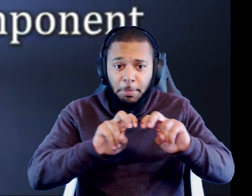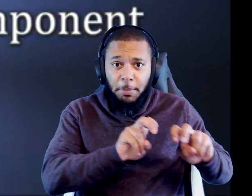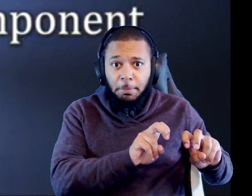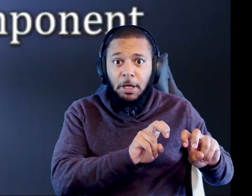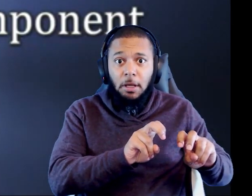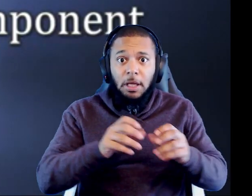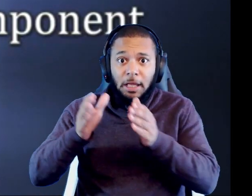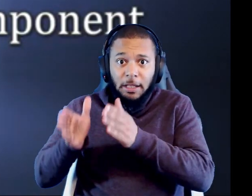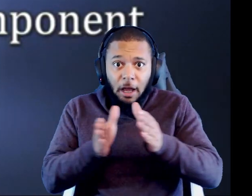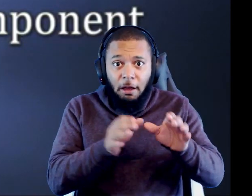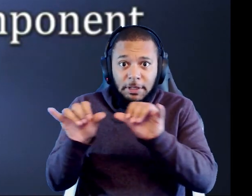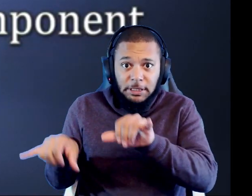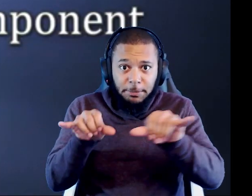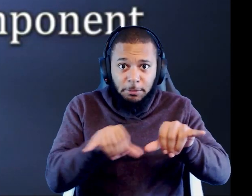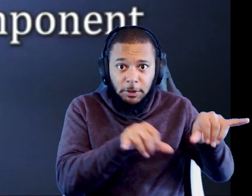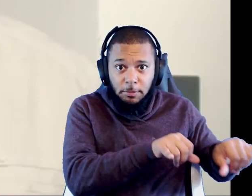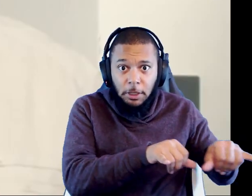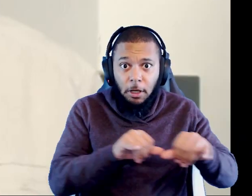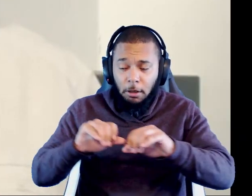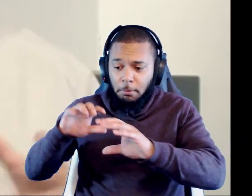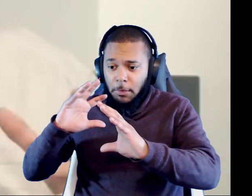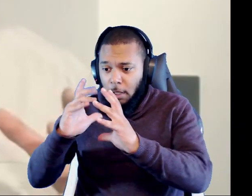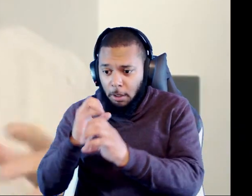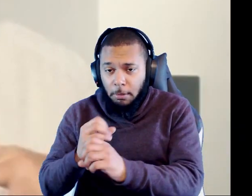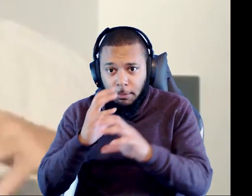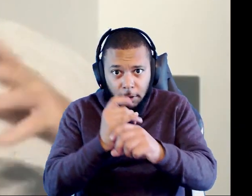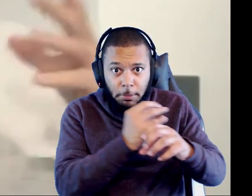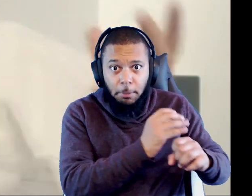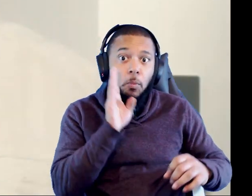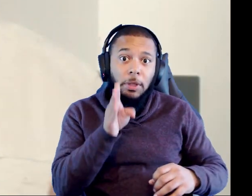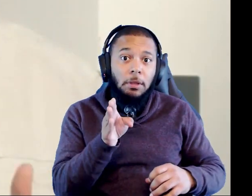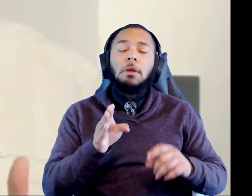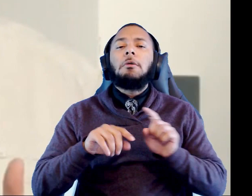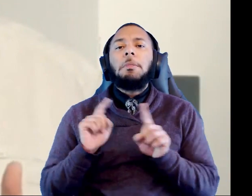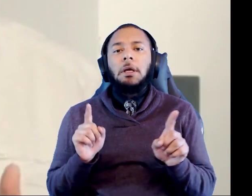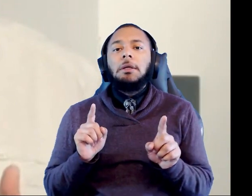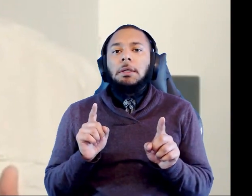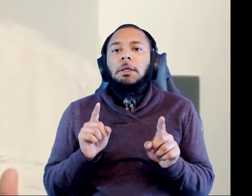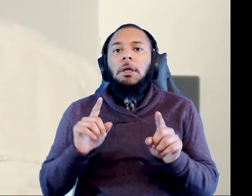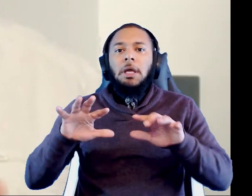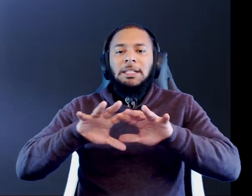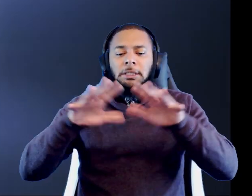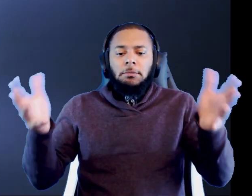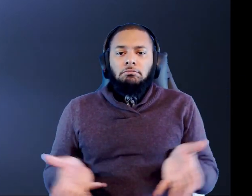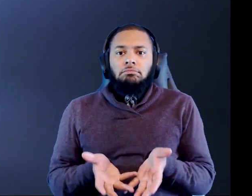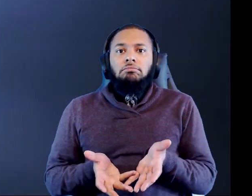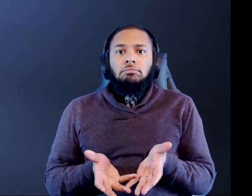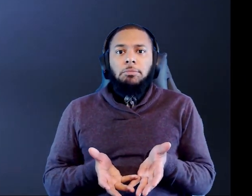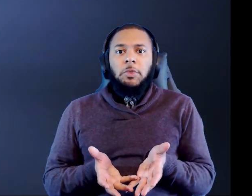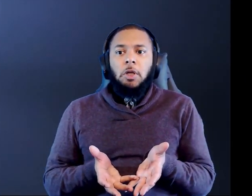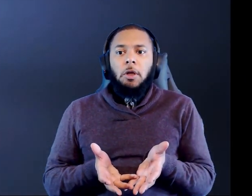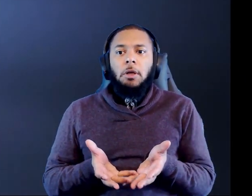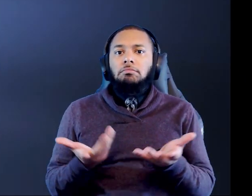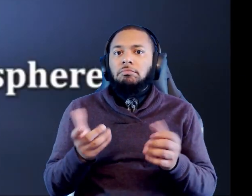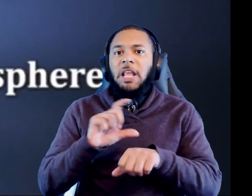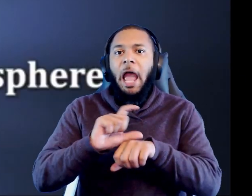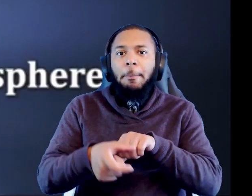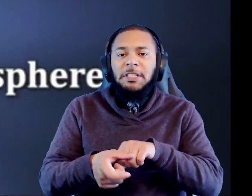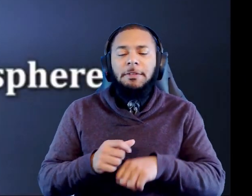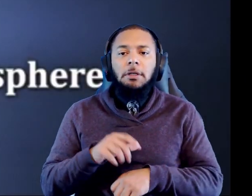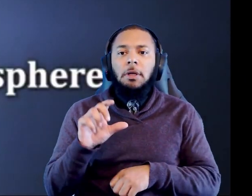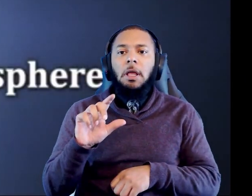systems individually and look within those systems. But as we look at the holistic view of the Earth, we look at the atmosphere, we look